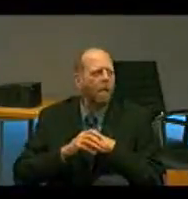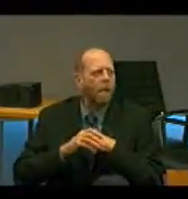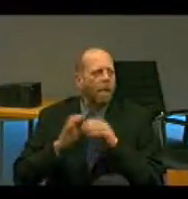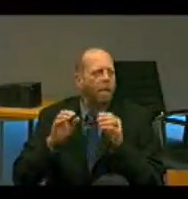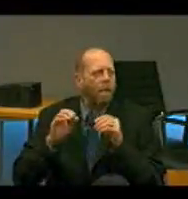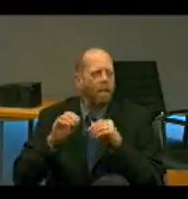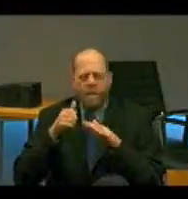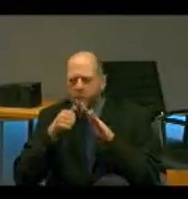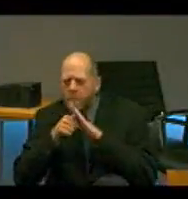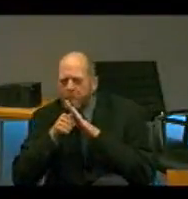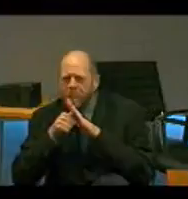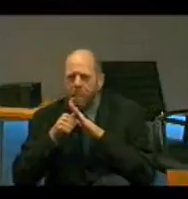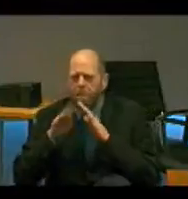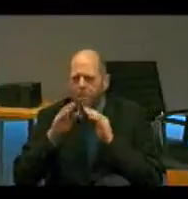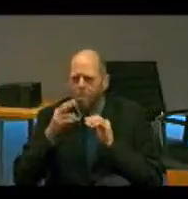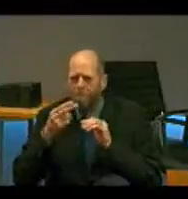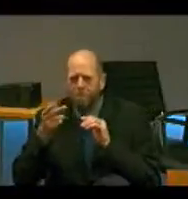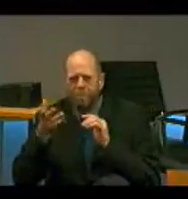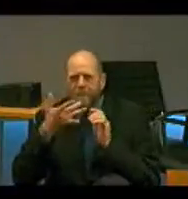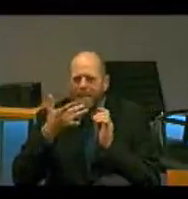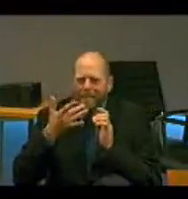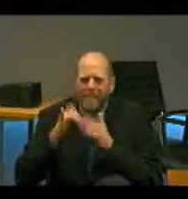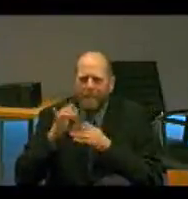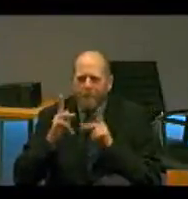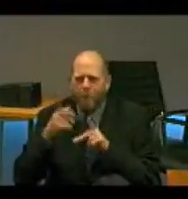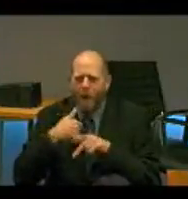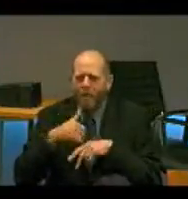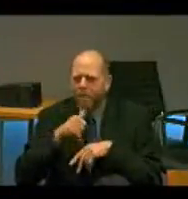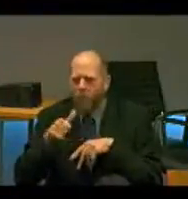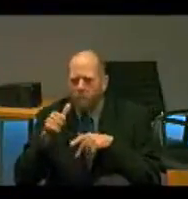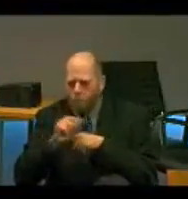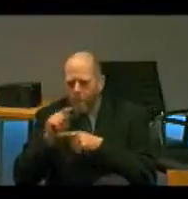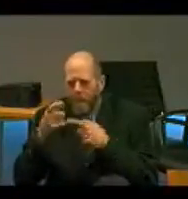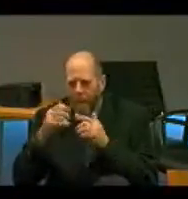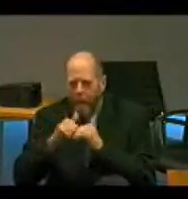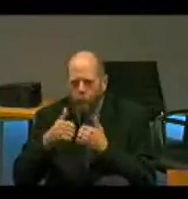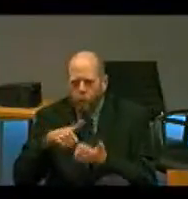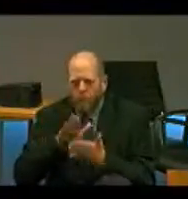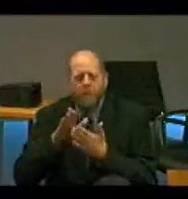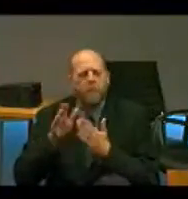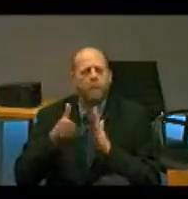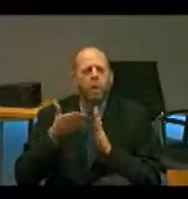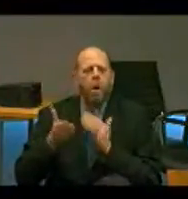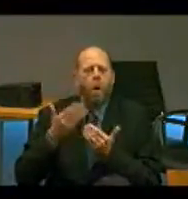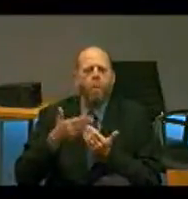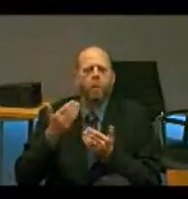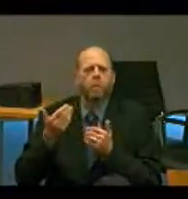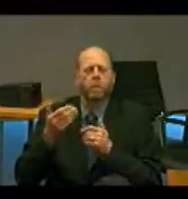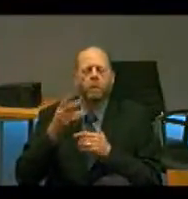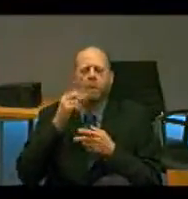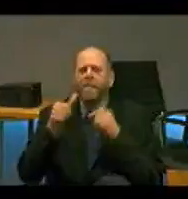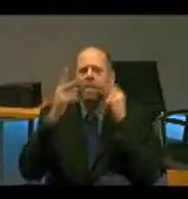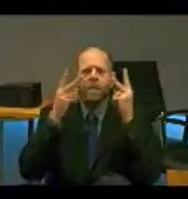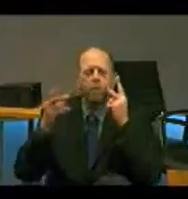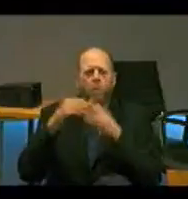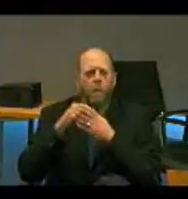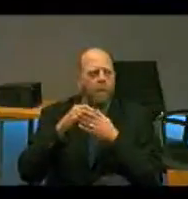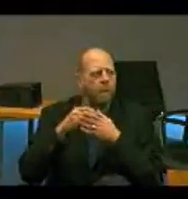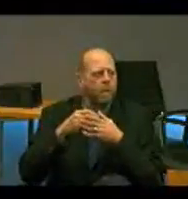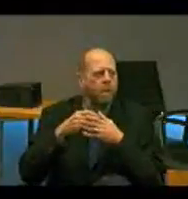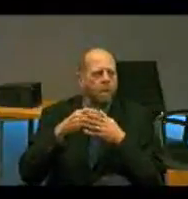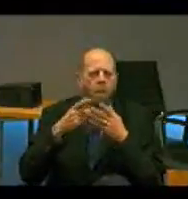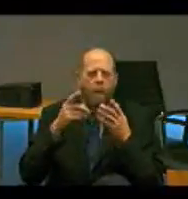implicit biases that some people have and have not been trained how to address, is often almost invisible in an individual